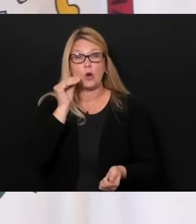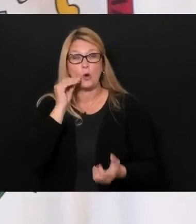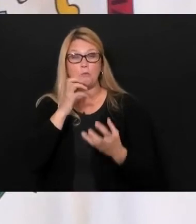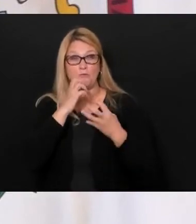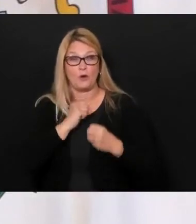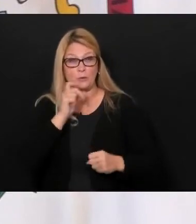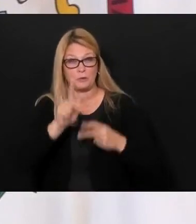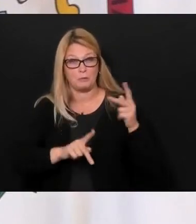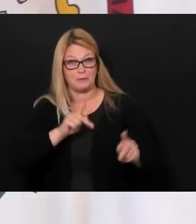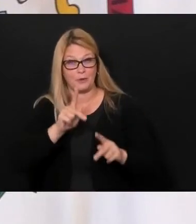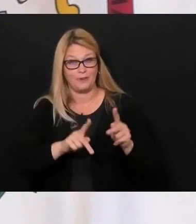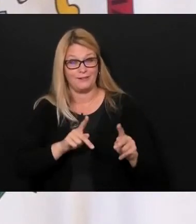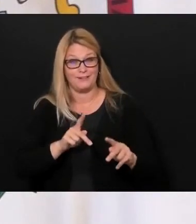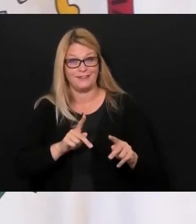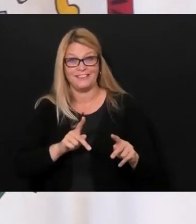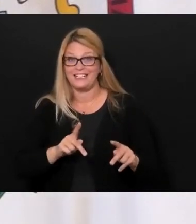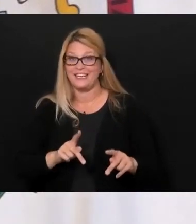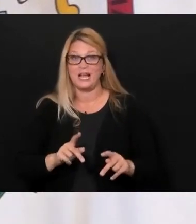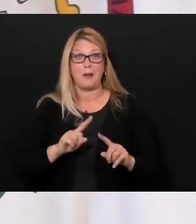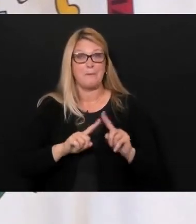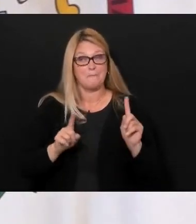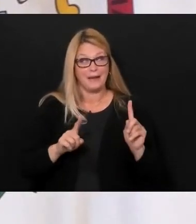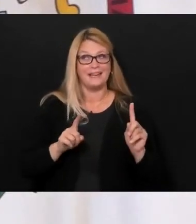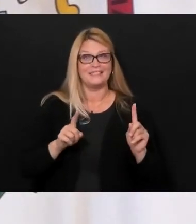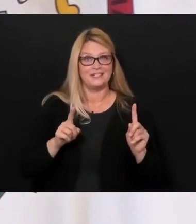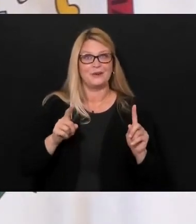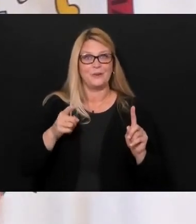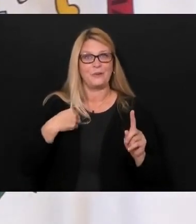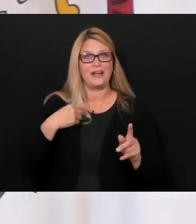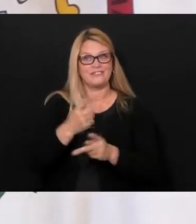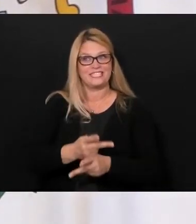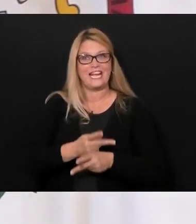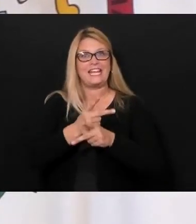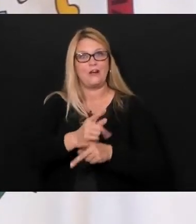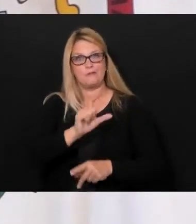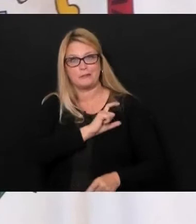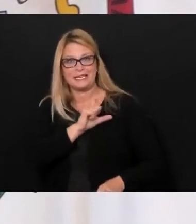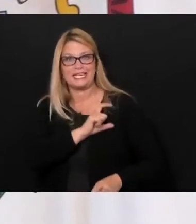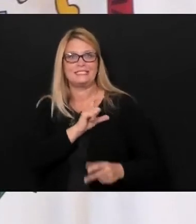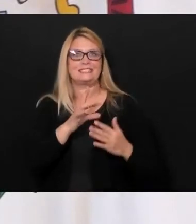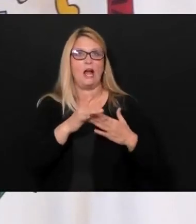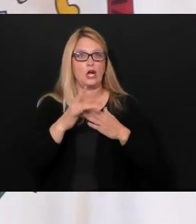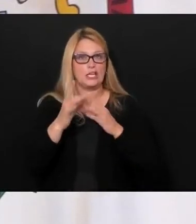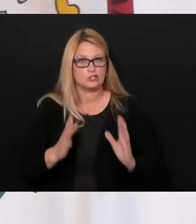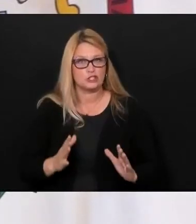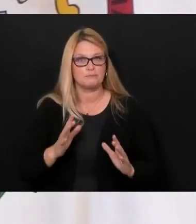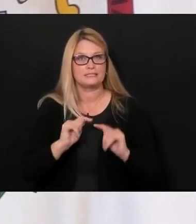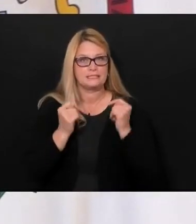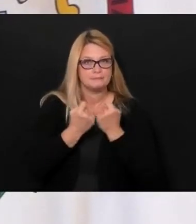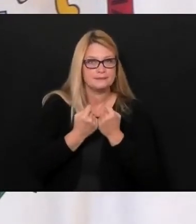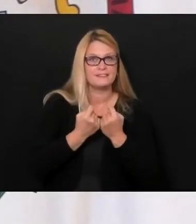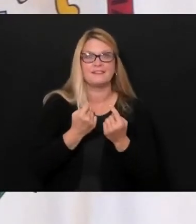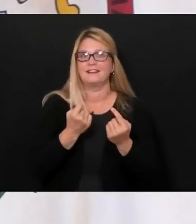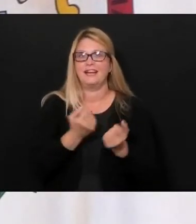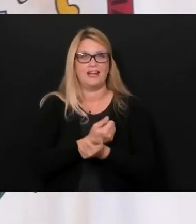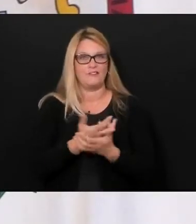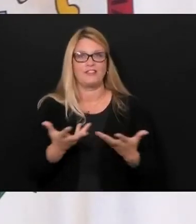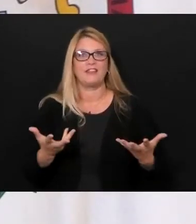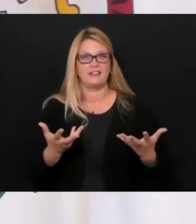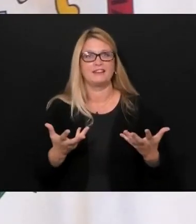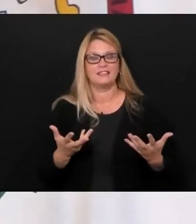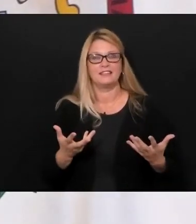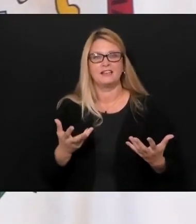vulnerable people. But along the way, we've got to take care of our police and our leadership and all that as well. But I think,